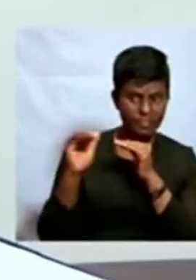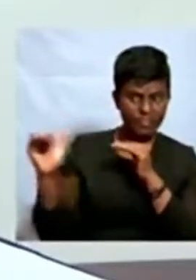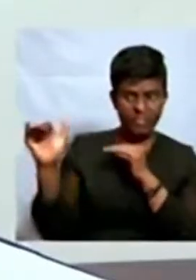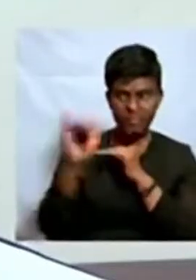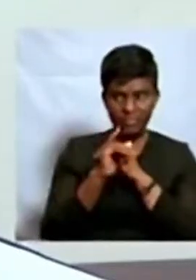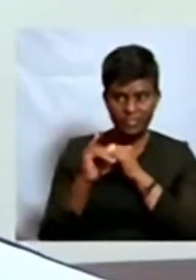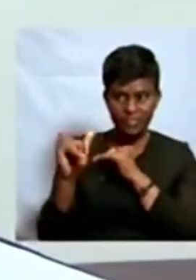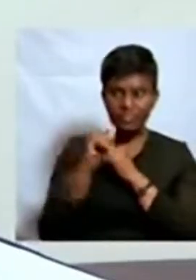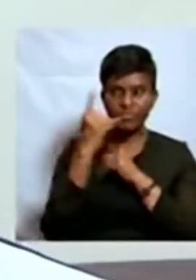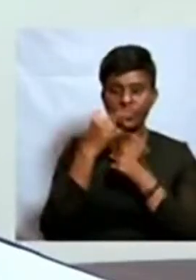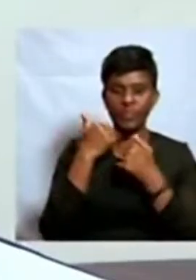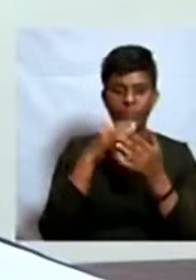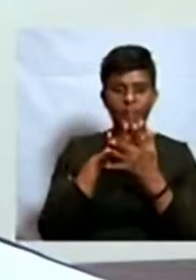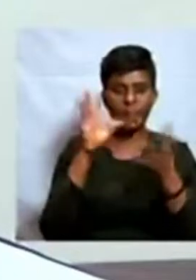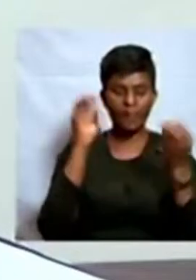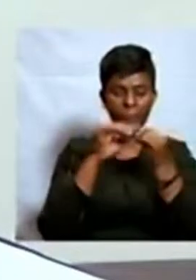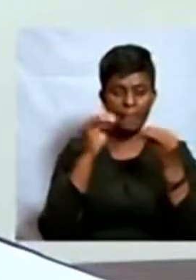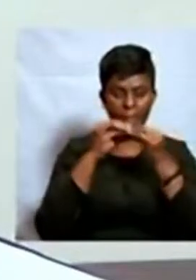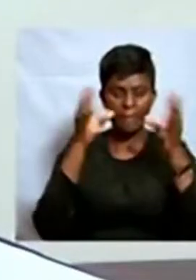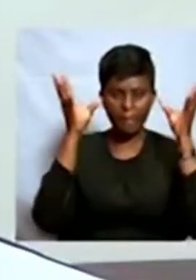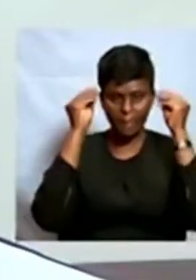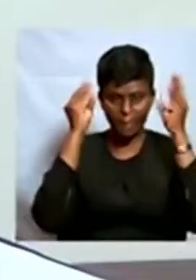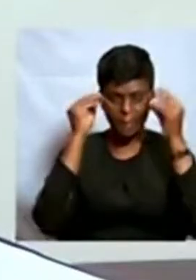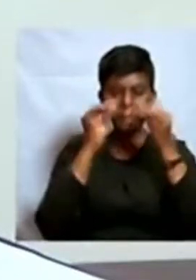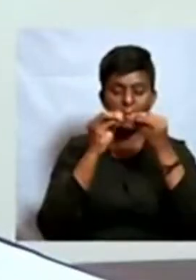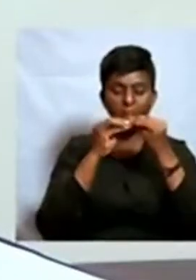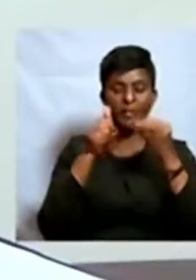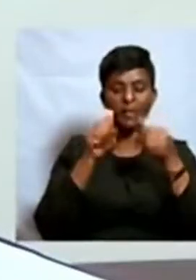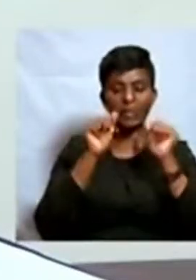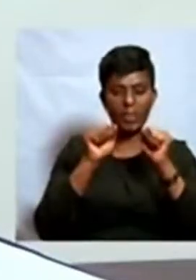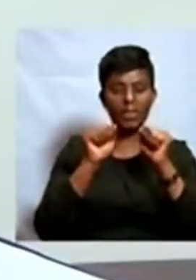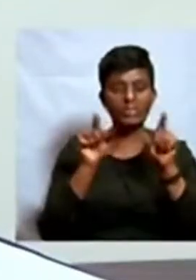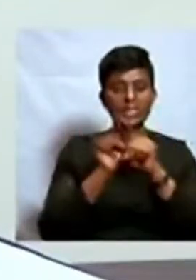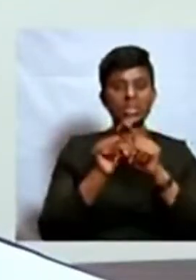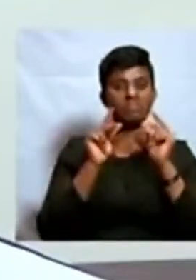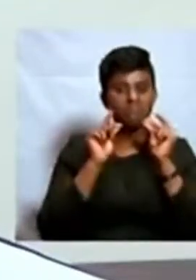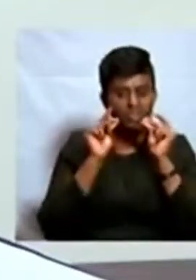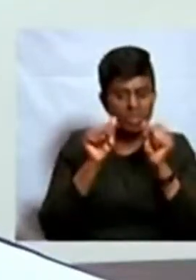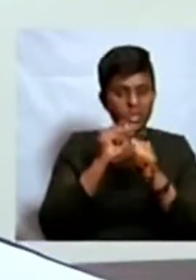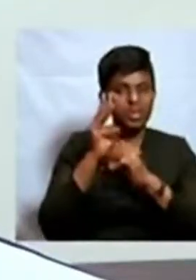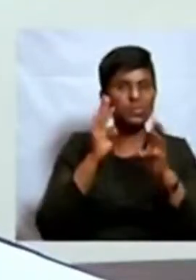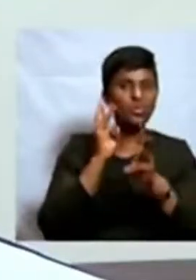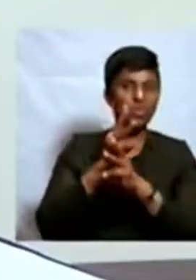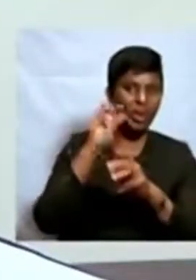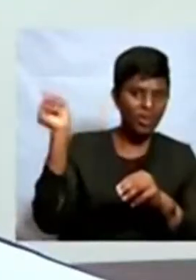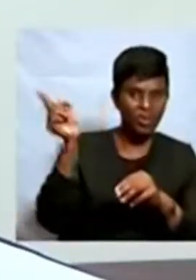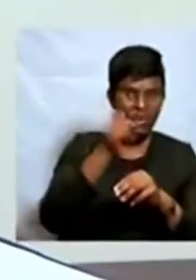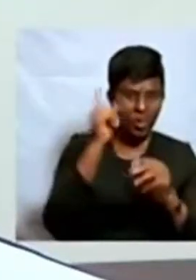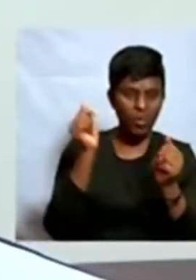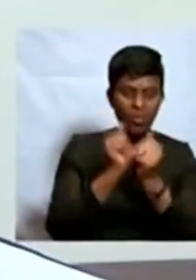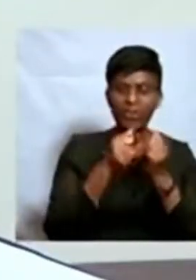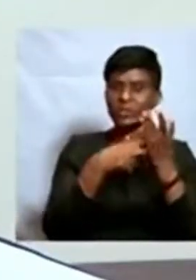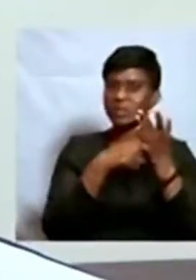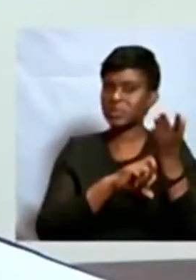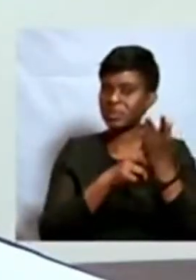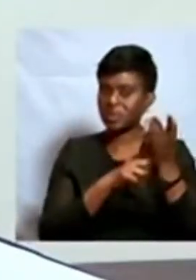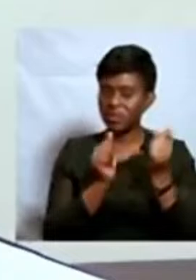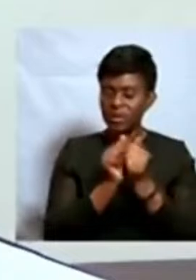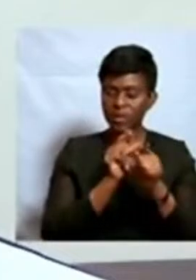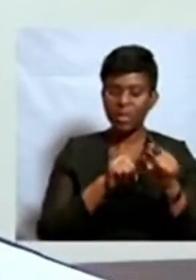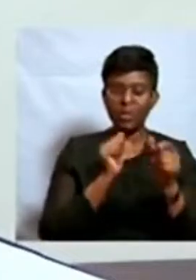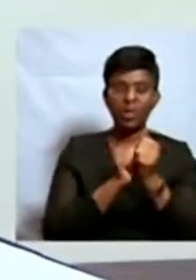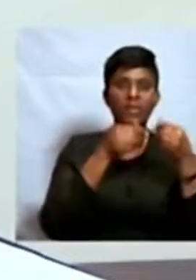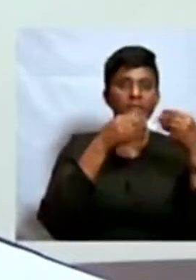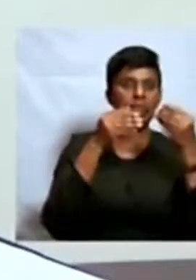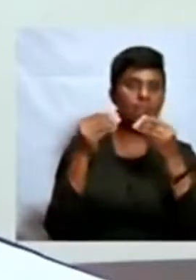who has a much more extensive network, so that you can reach worldwide in terms of ticketing as well as